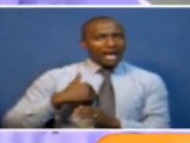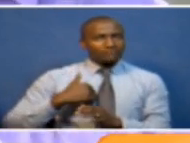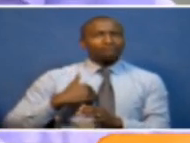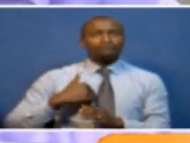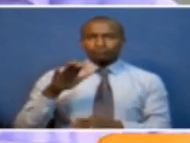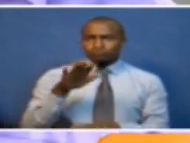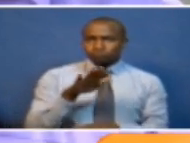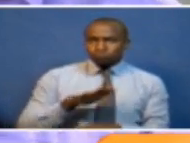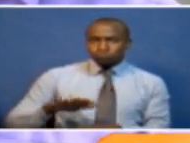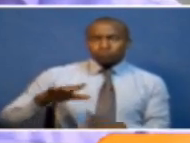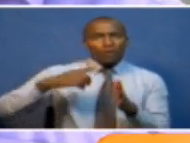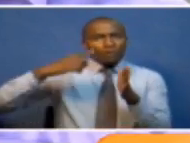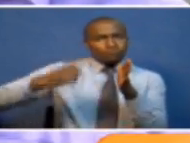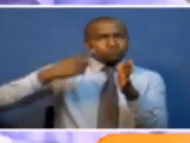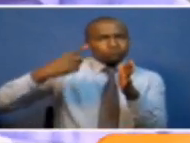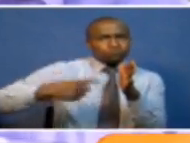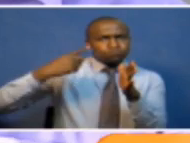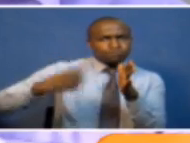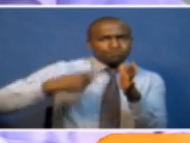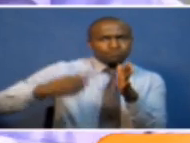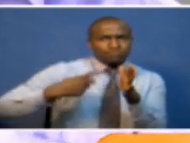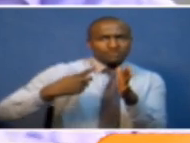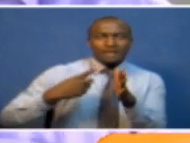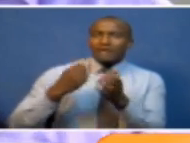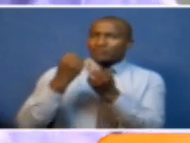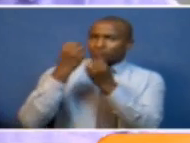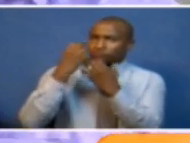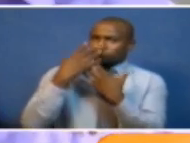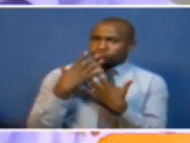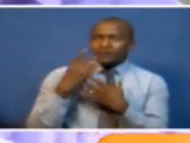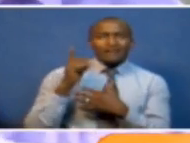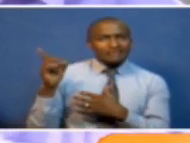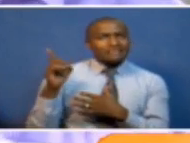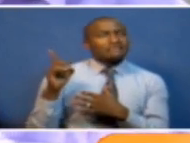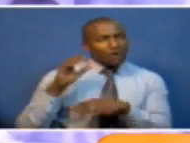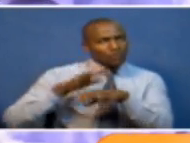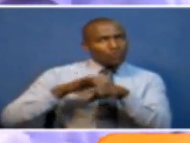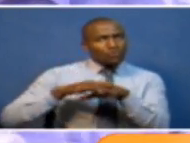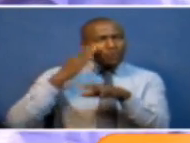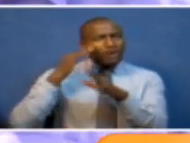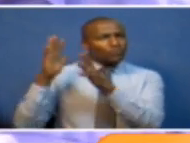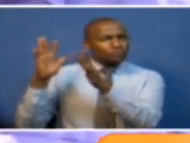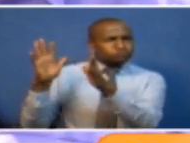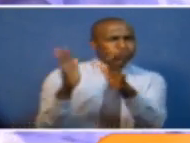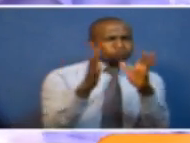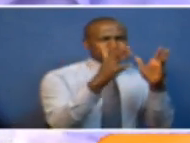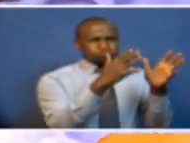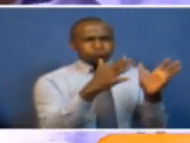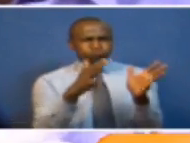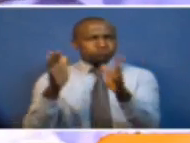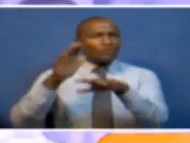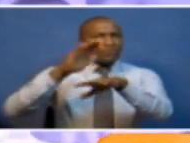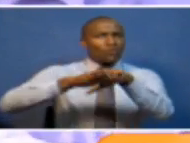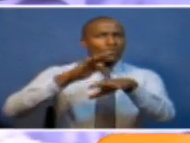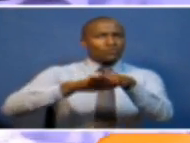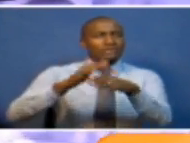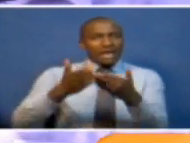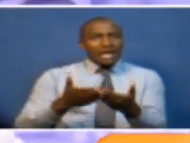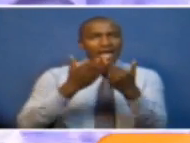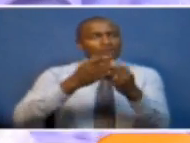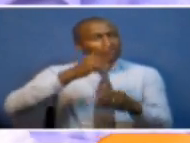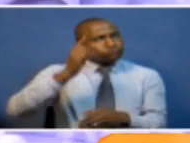place. They told me there is a potential wind. I knew there was wind here because I live like close to this place,